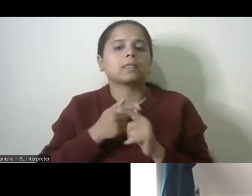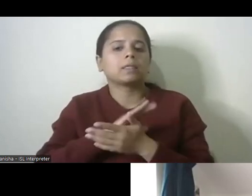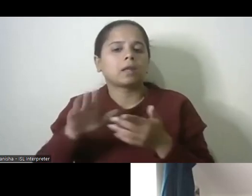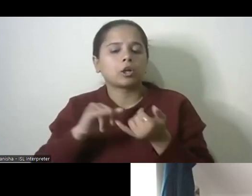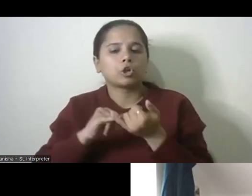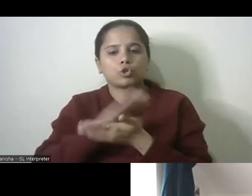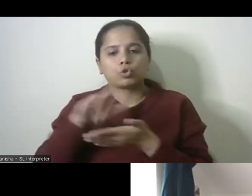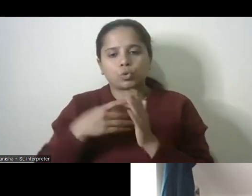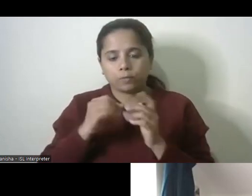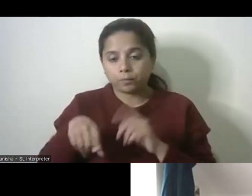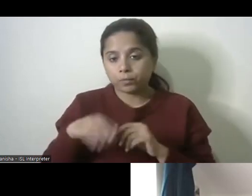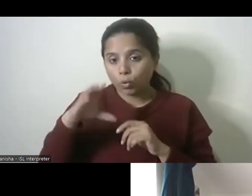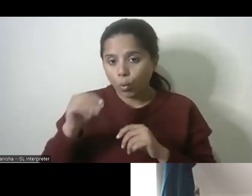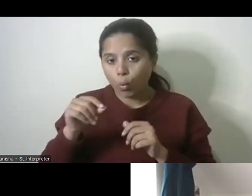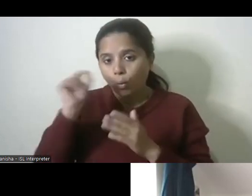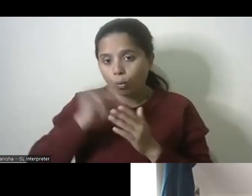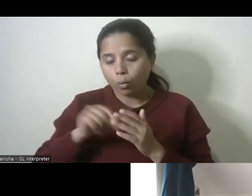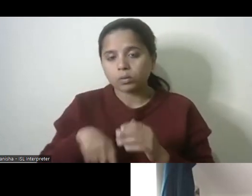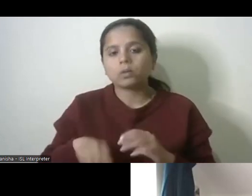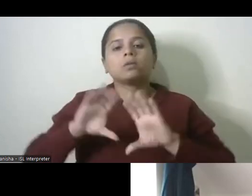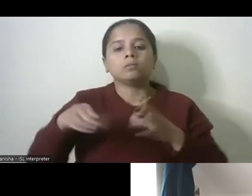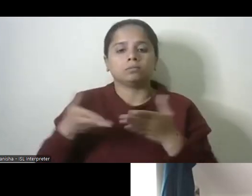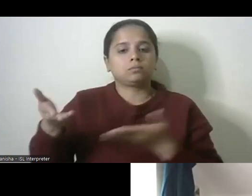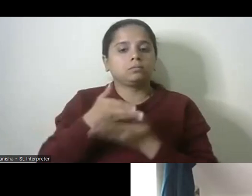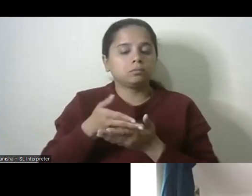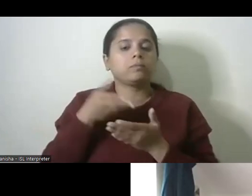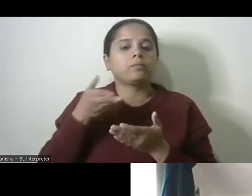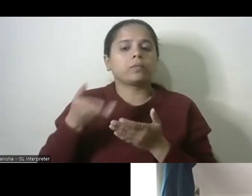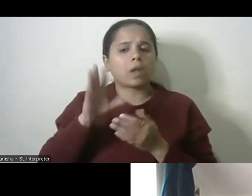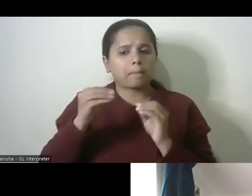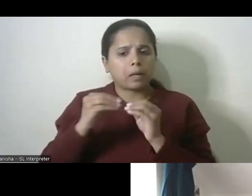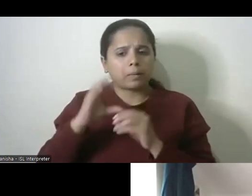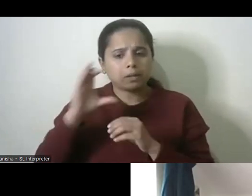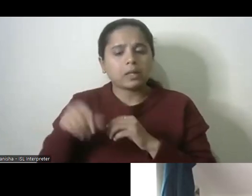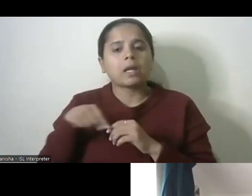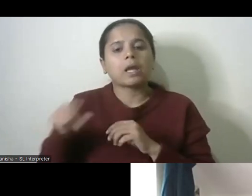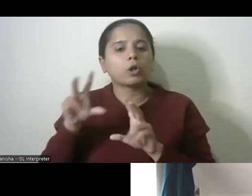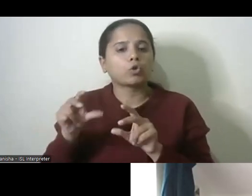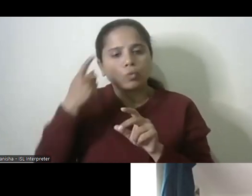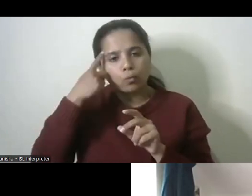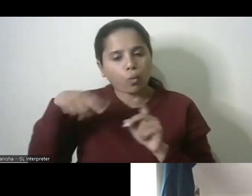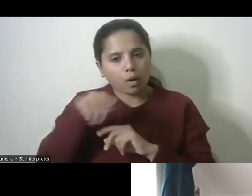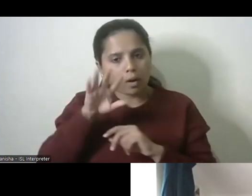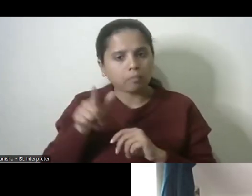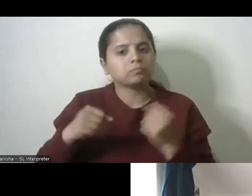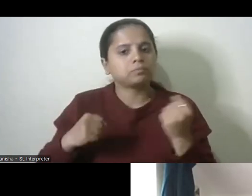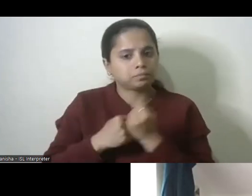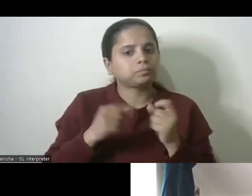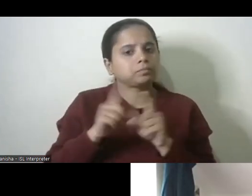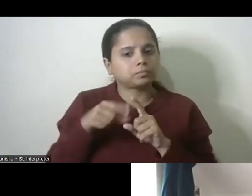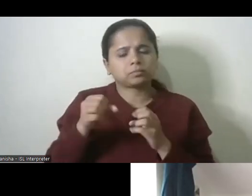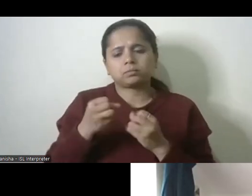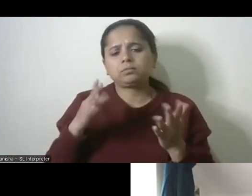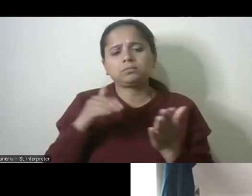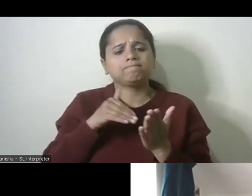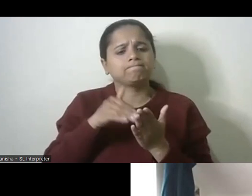co-author of Ground Down by Growth. She has reported for BBC Radio 4 and the World Service on several